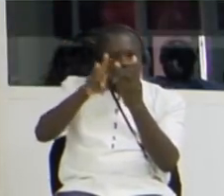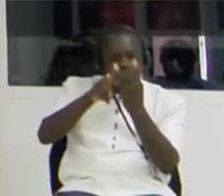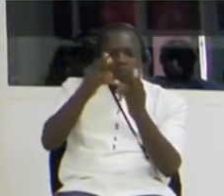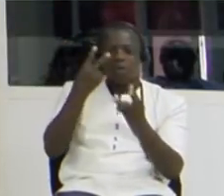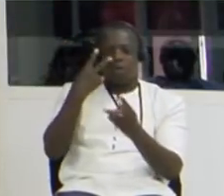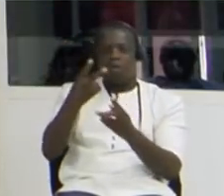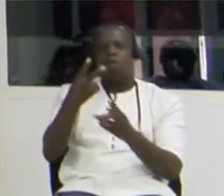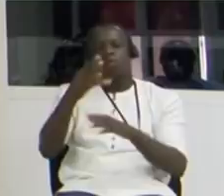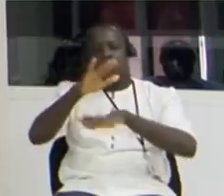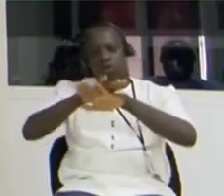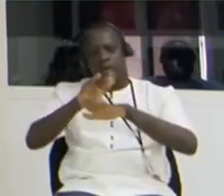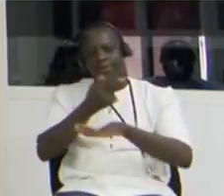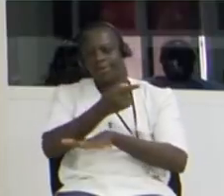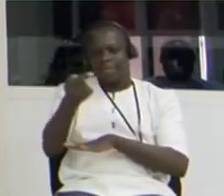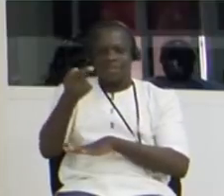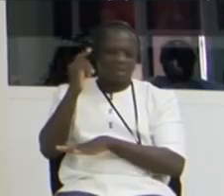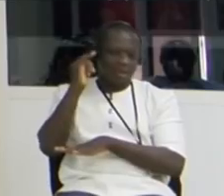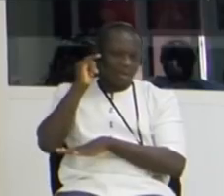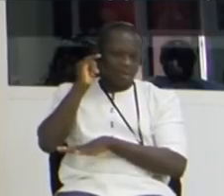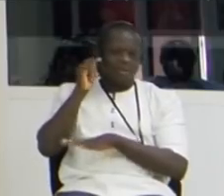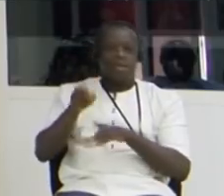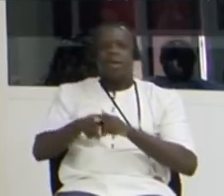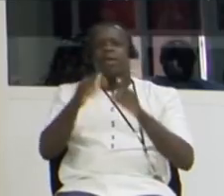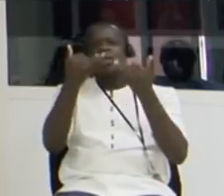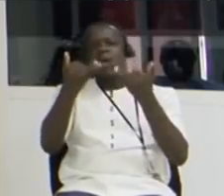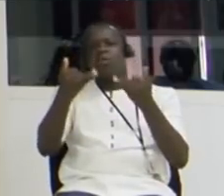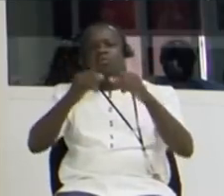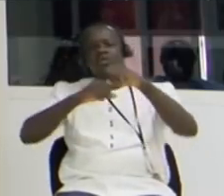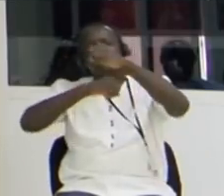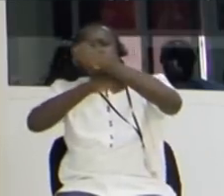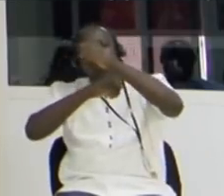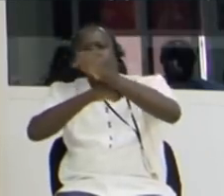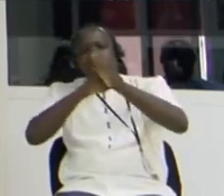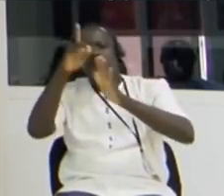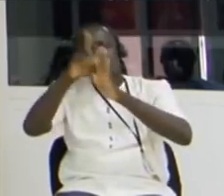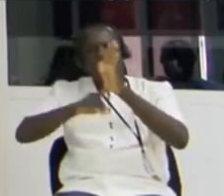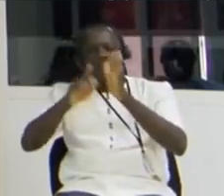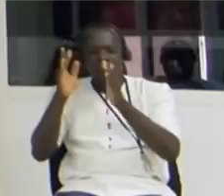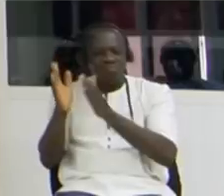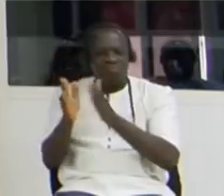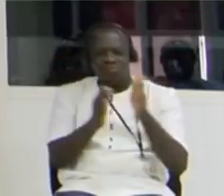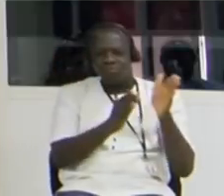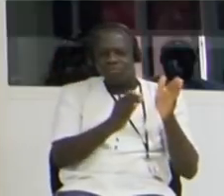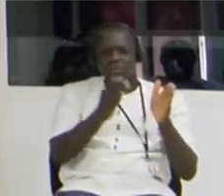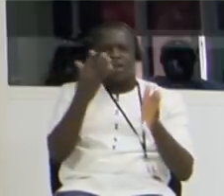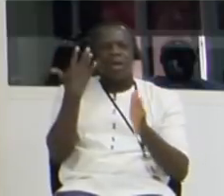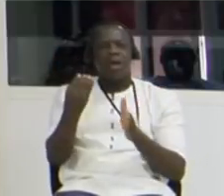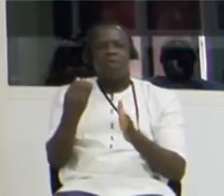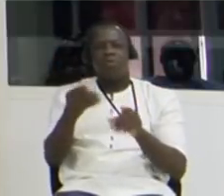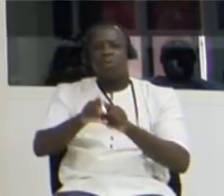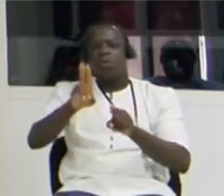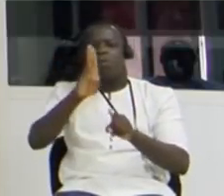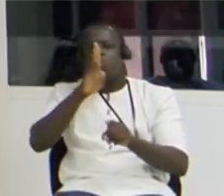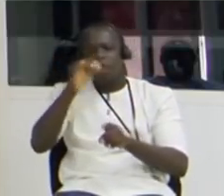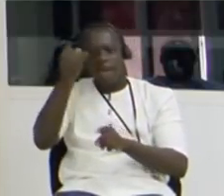And how was this scholarship pageant organized, and who organized it? Just tell us how the setup